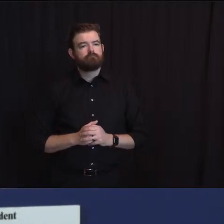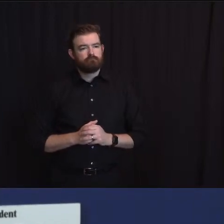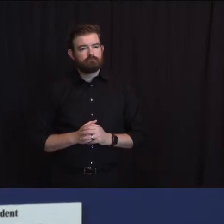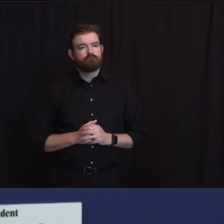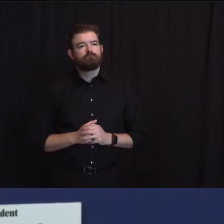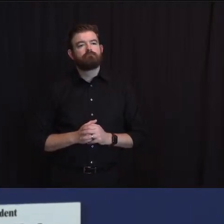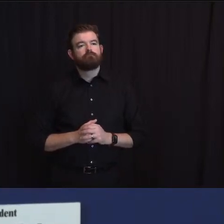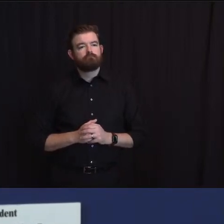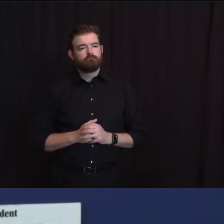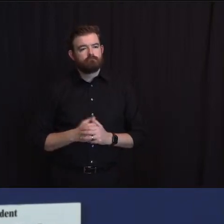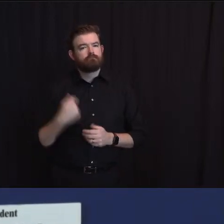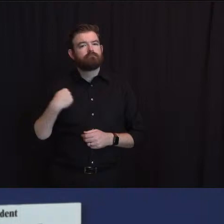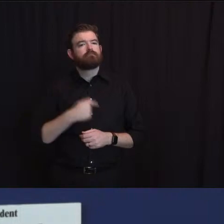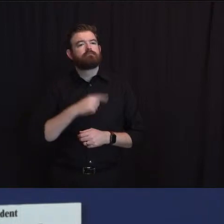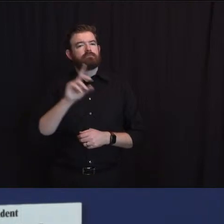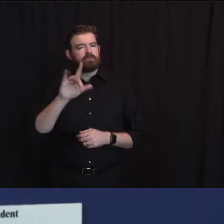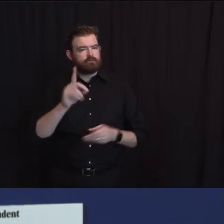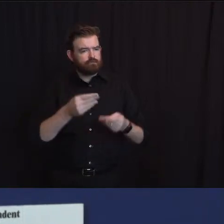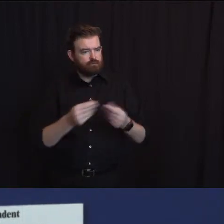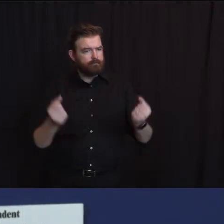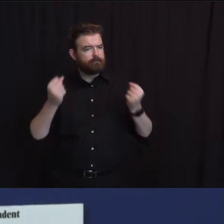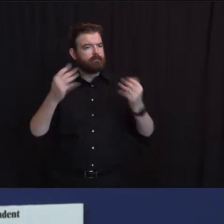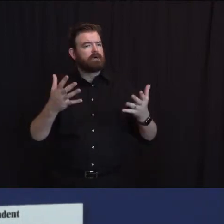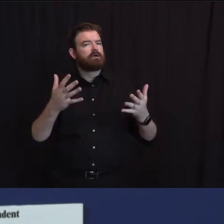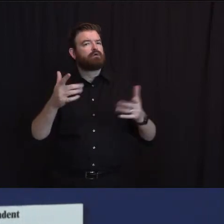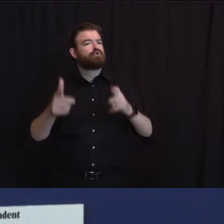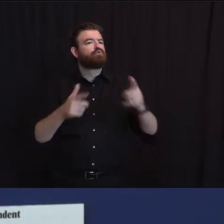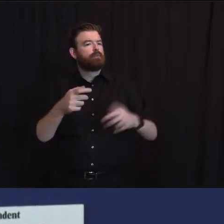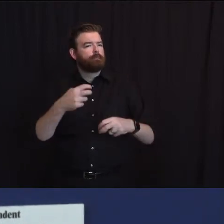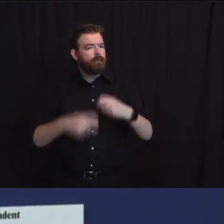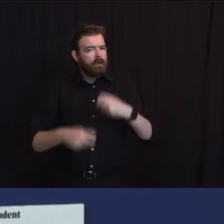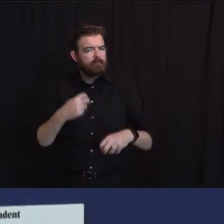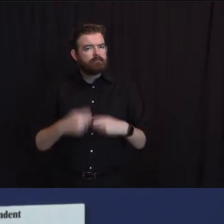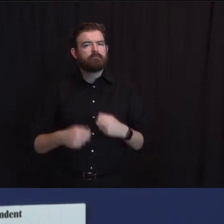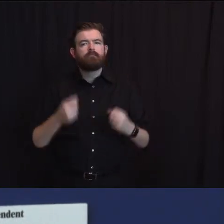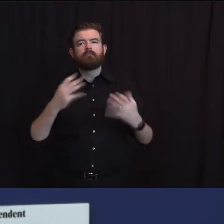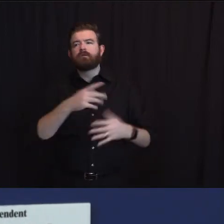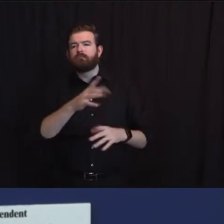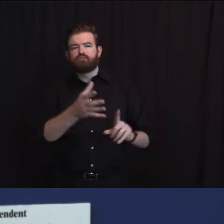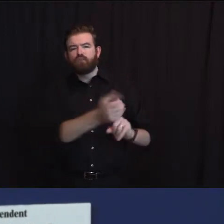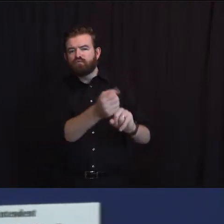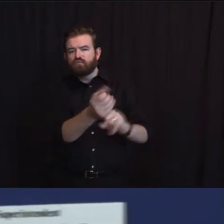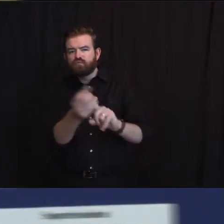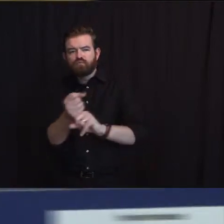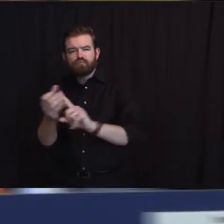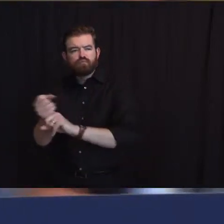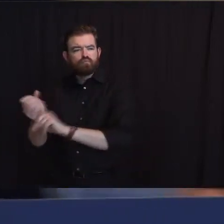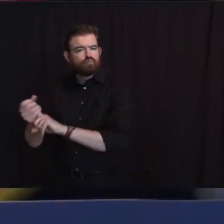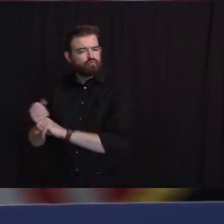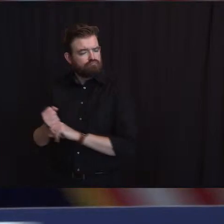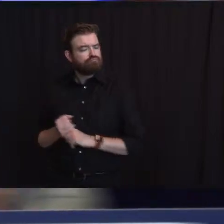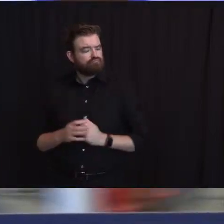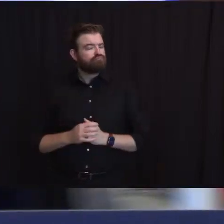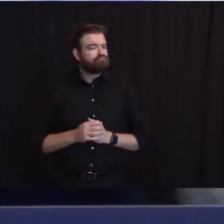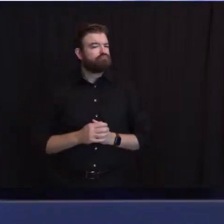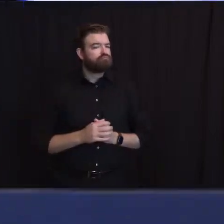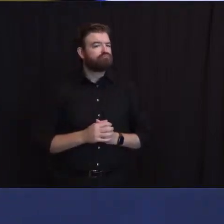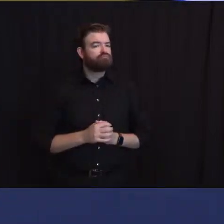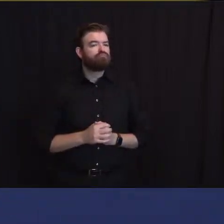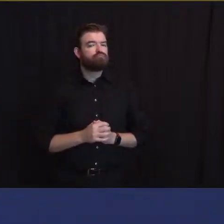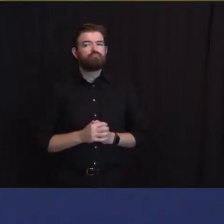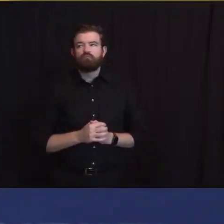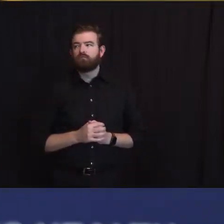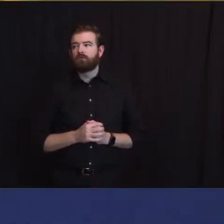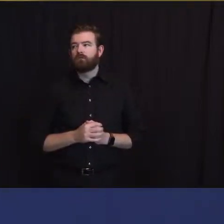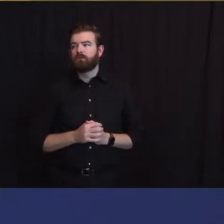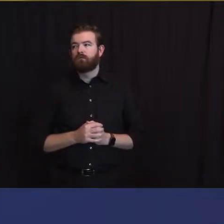recidivist offenders off the streets. And that's already, we're already seeing the effectiveness of that. Nothing new on the